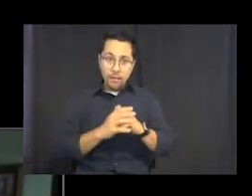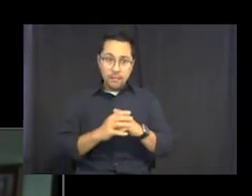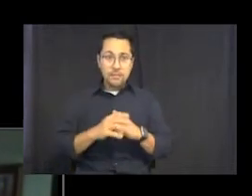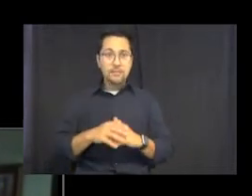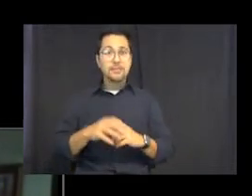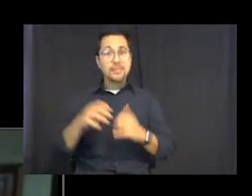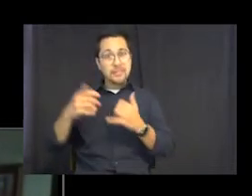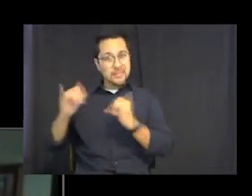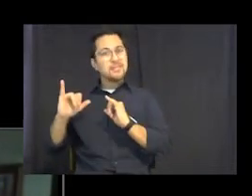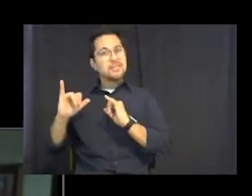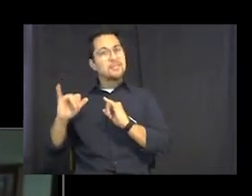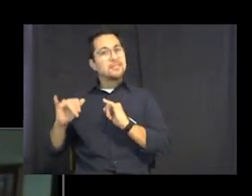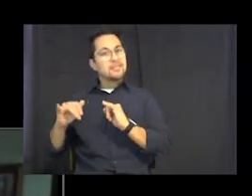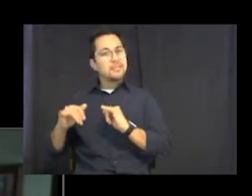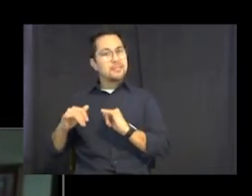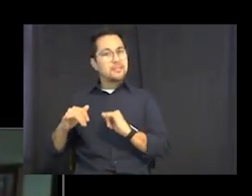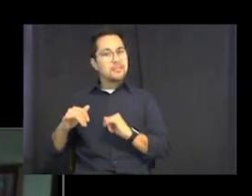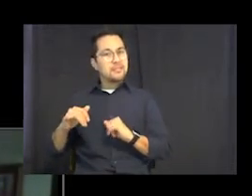have my